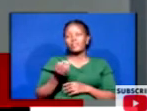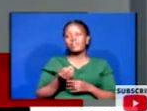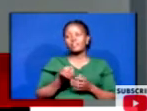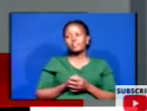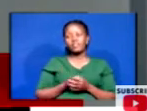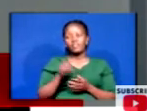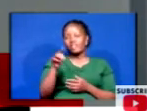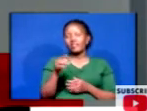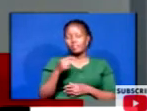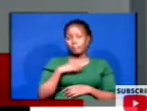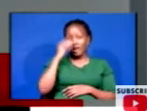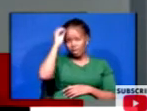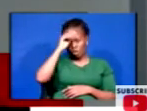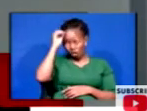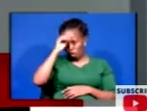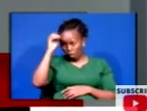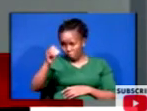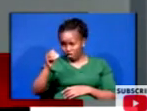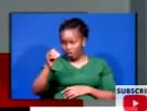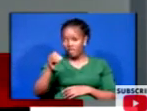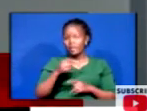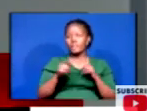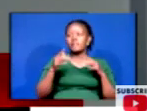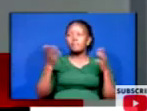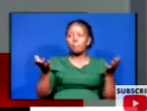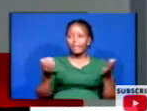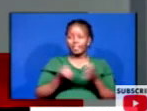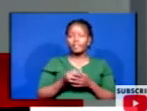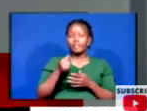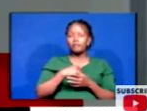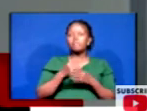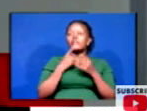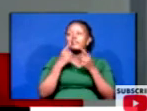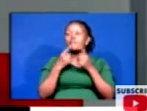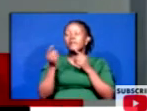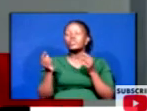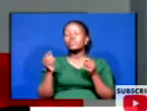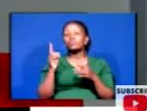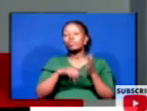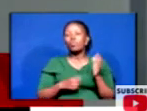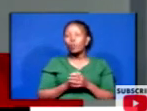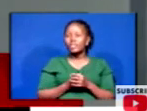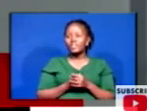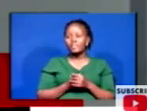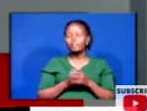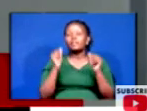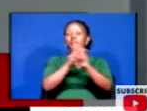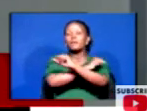it's just my opinion. Yeah. But I want to mention here that against all odds,